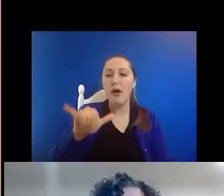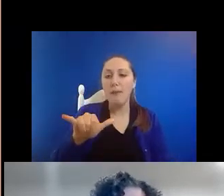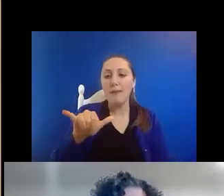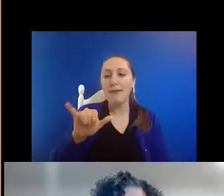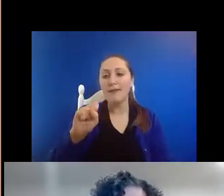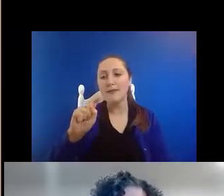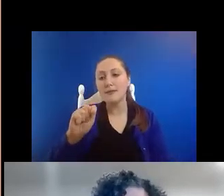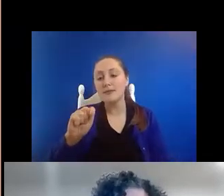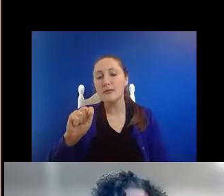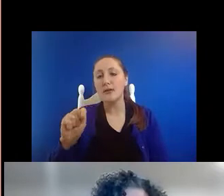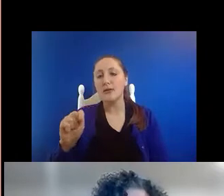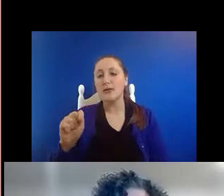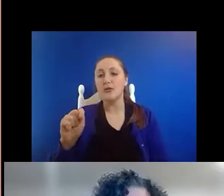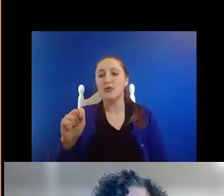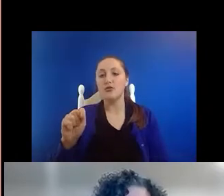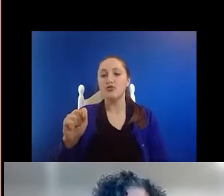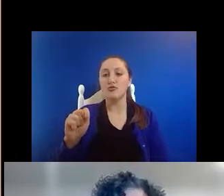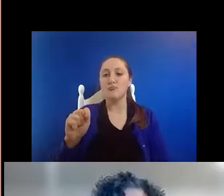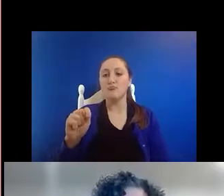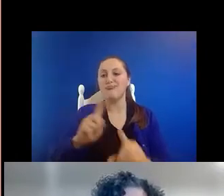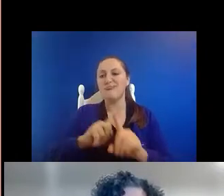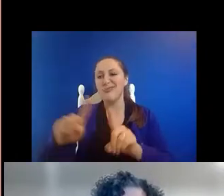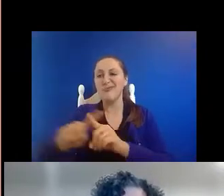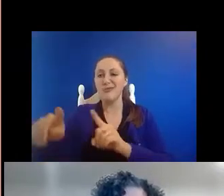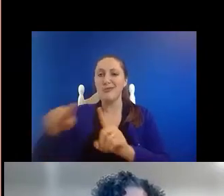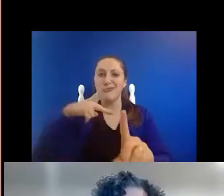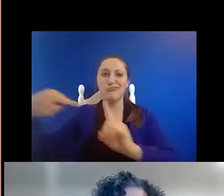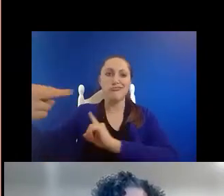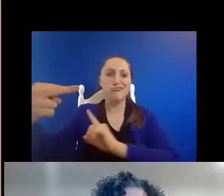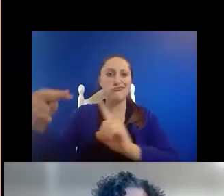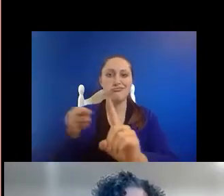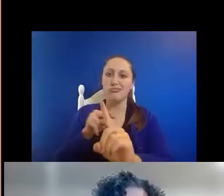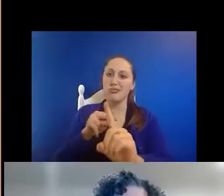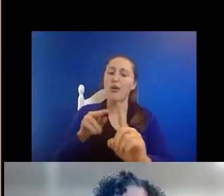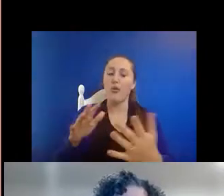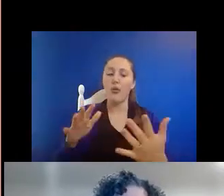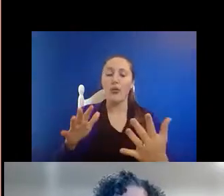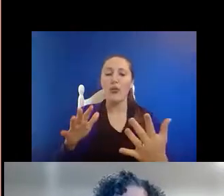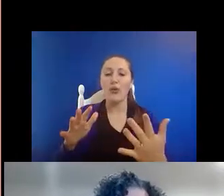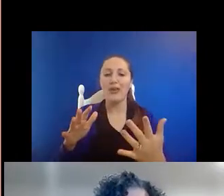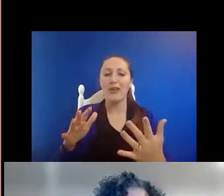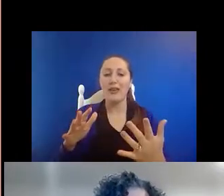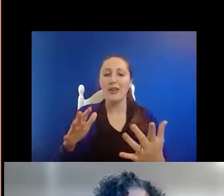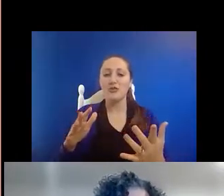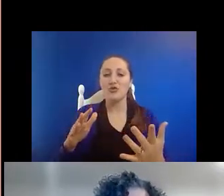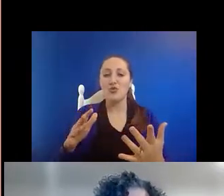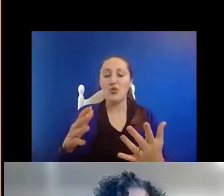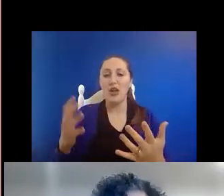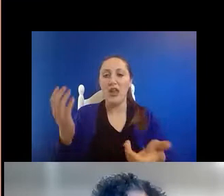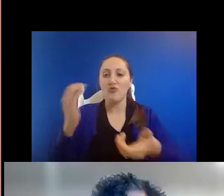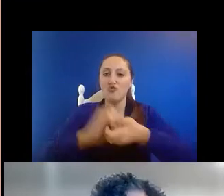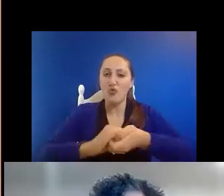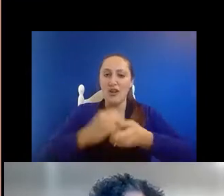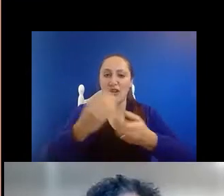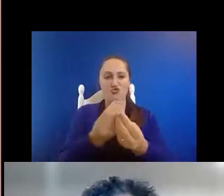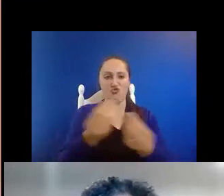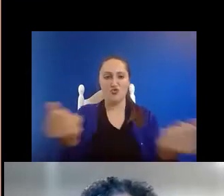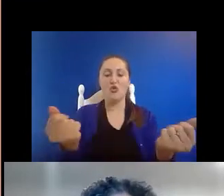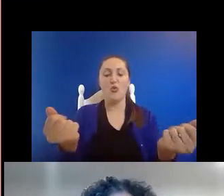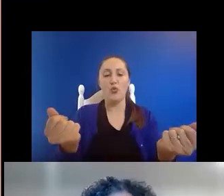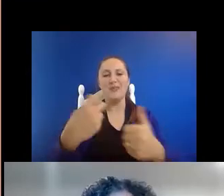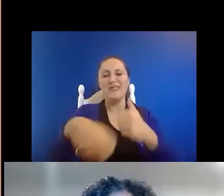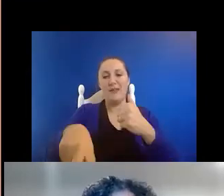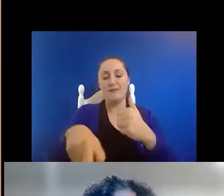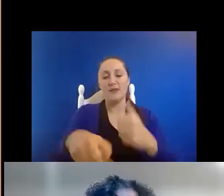advocacy coming with opposing views, and that would make a joint solution more difficult. Next slide.